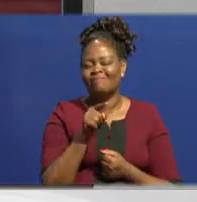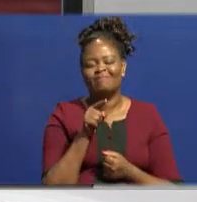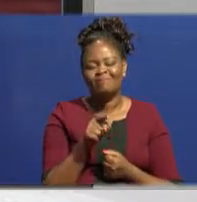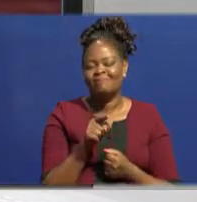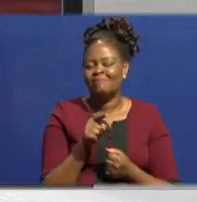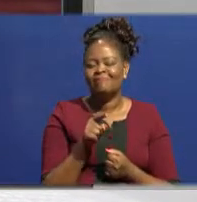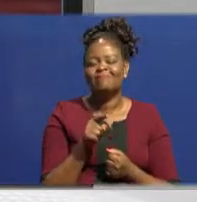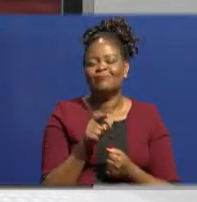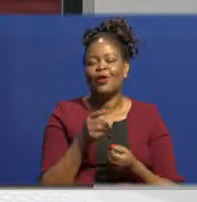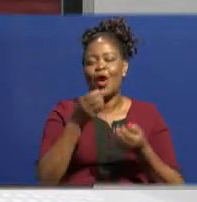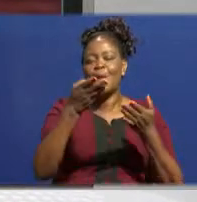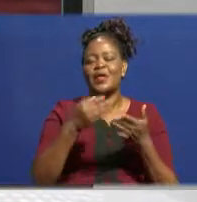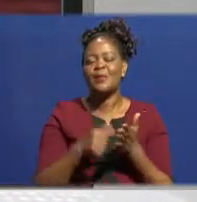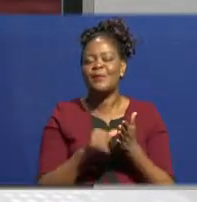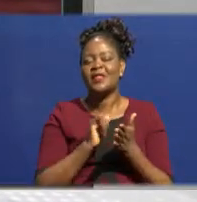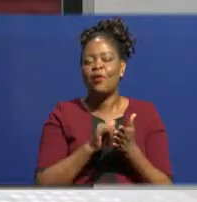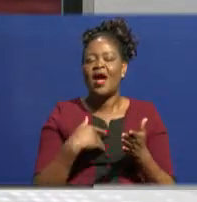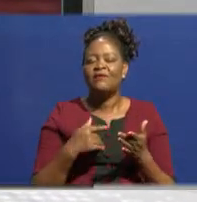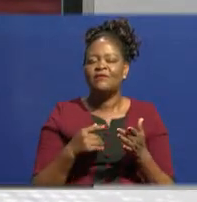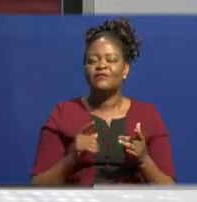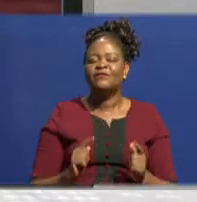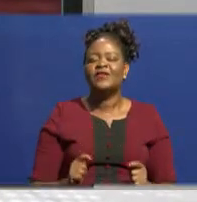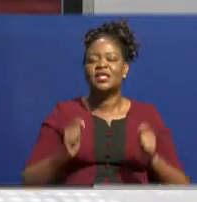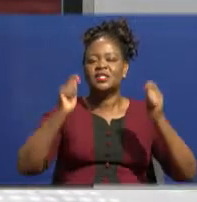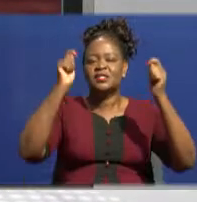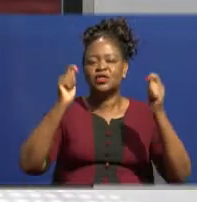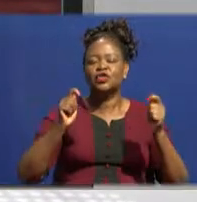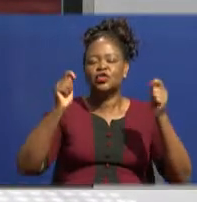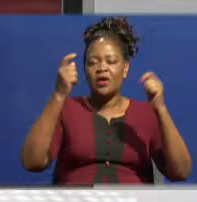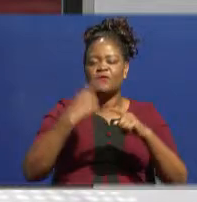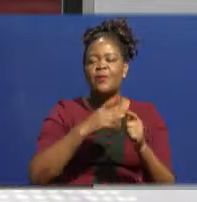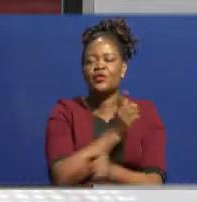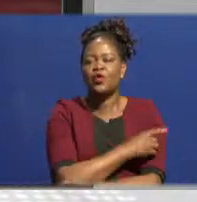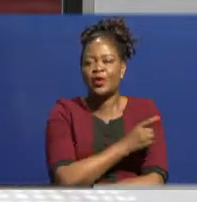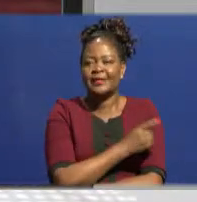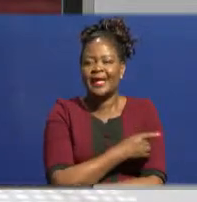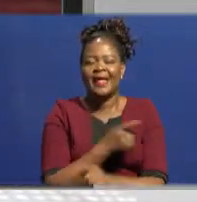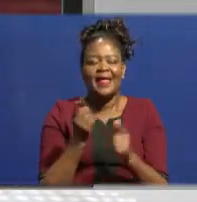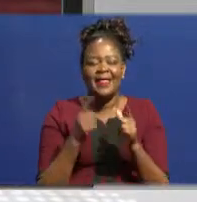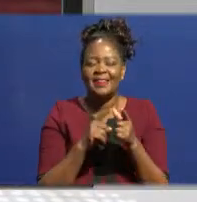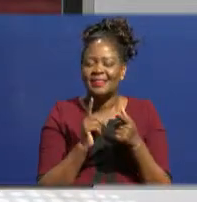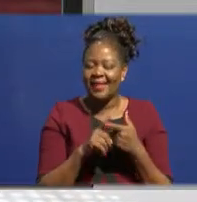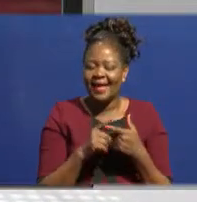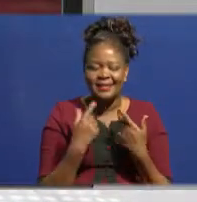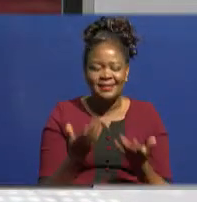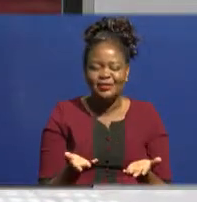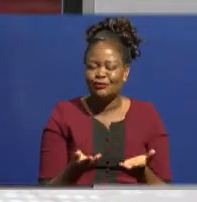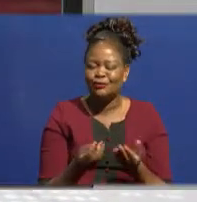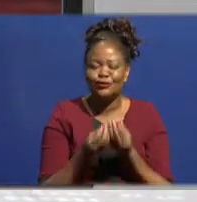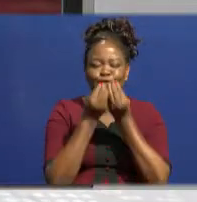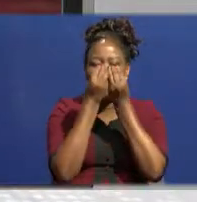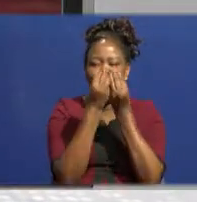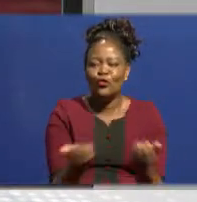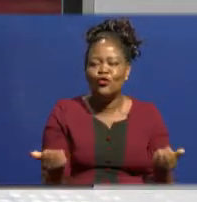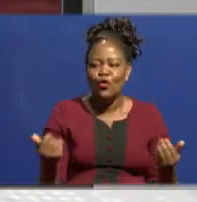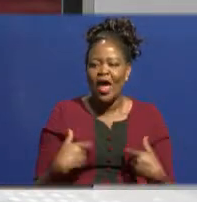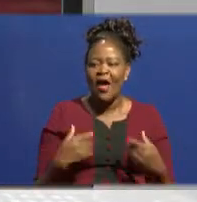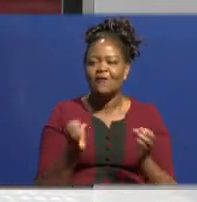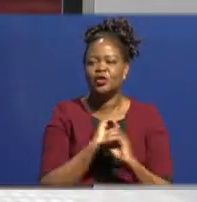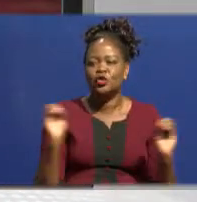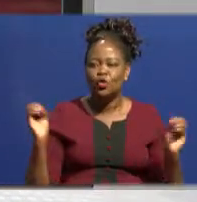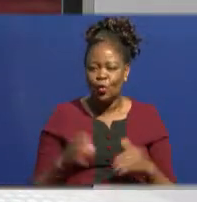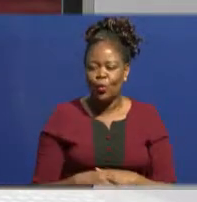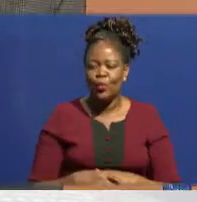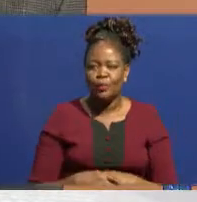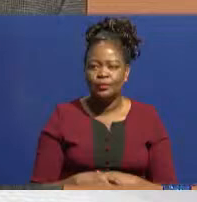now. Yes. The doctor strike. And unfortunately, we still haven't had any end in sight. I